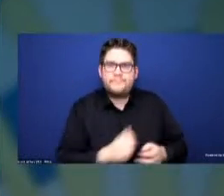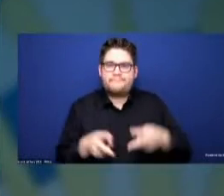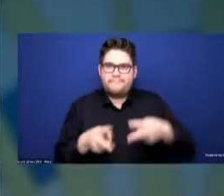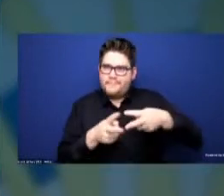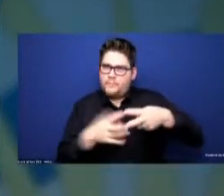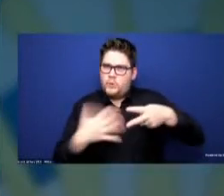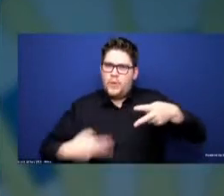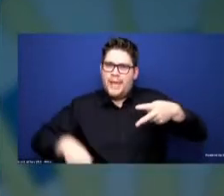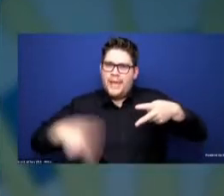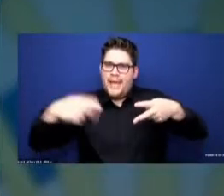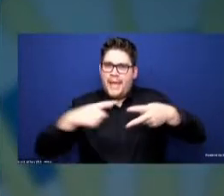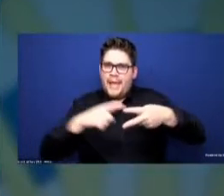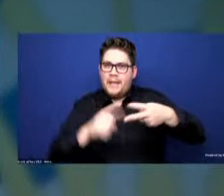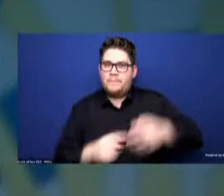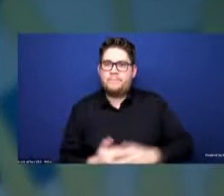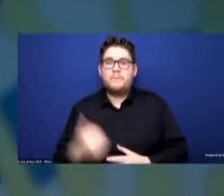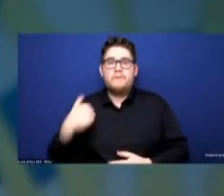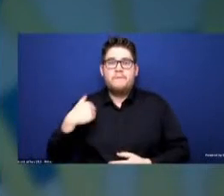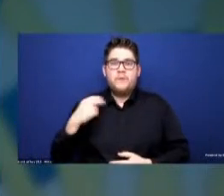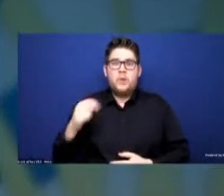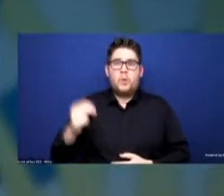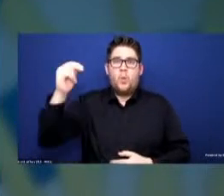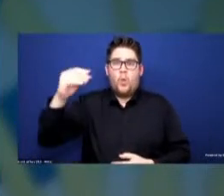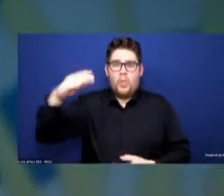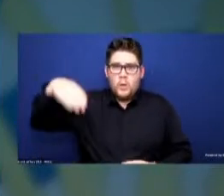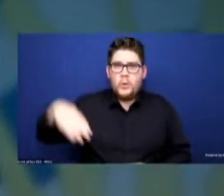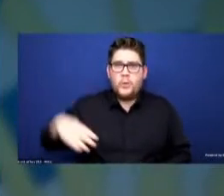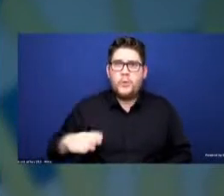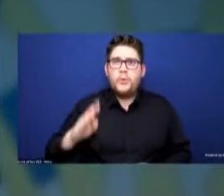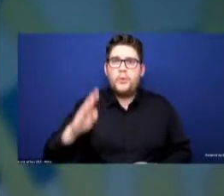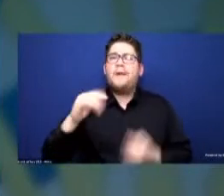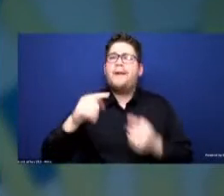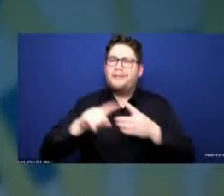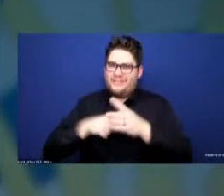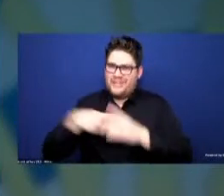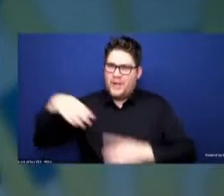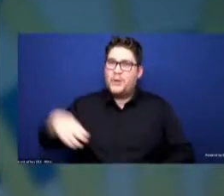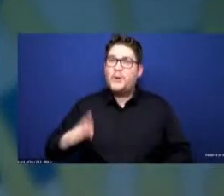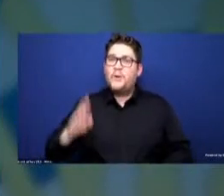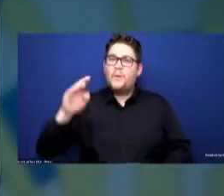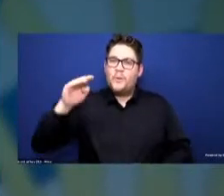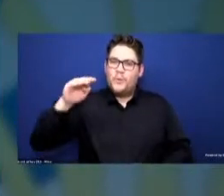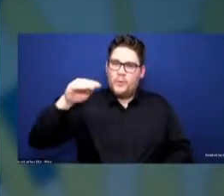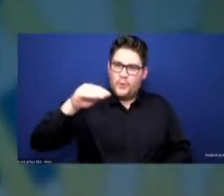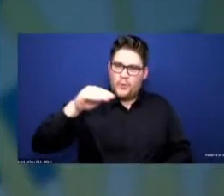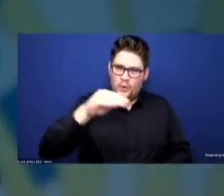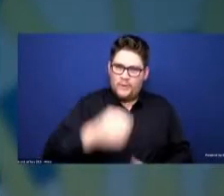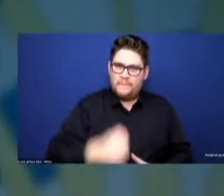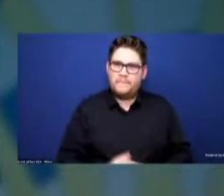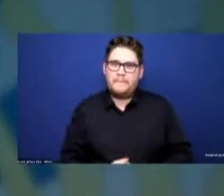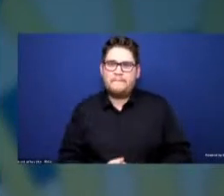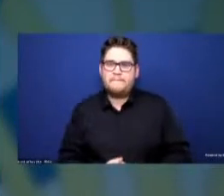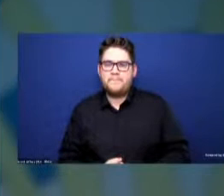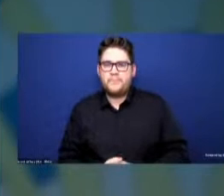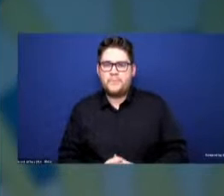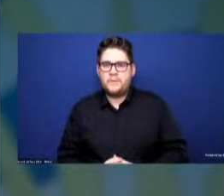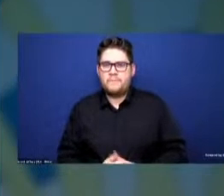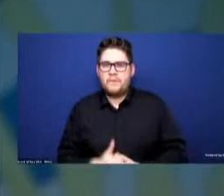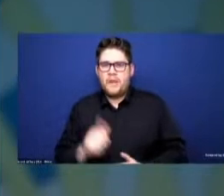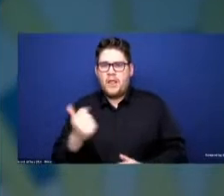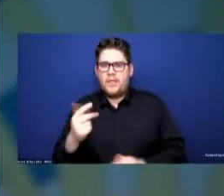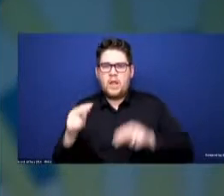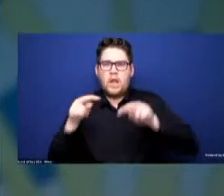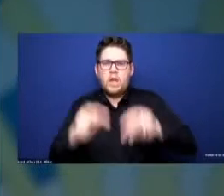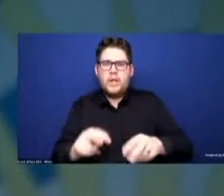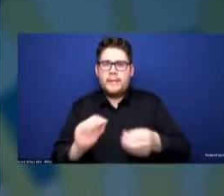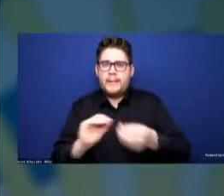down. Some of the other important metrics that we look at carefully are the percent of people who are testing positive every day,